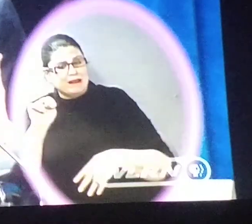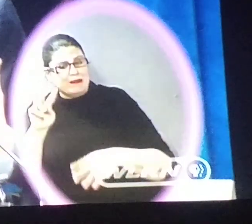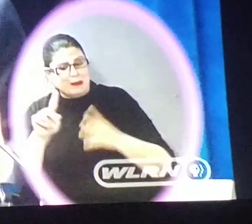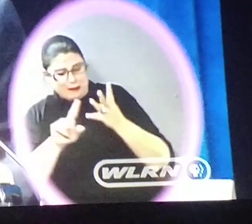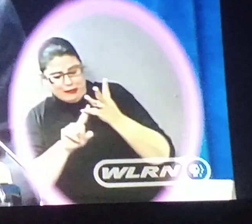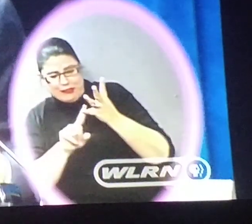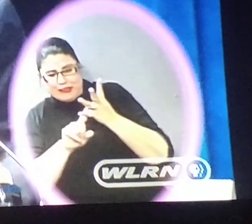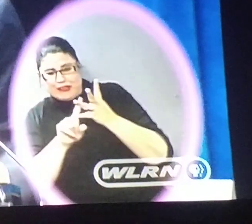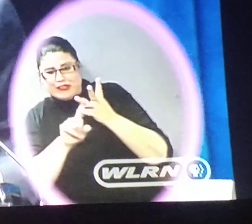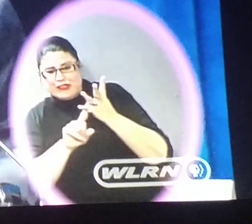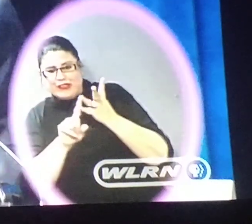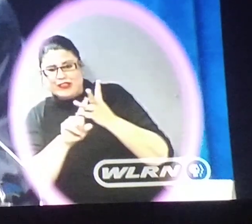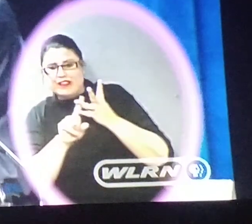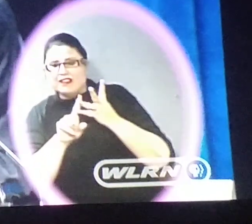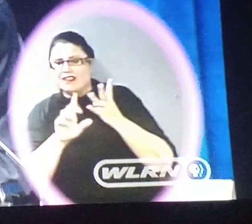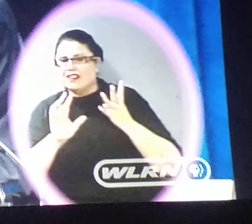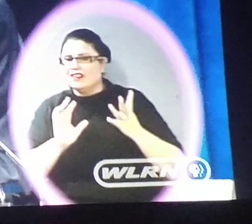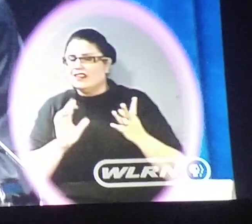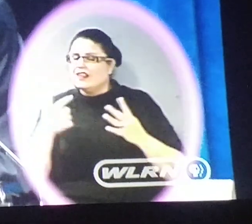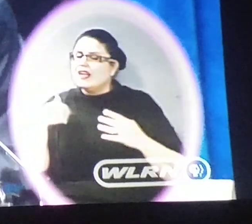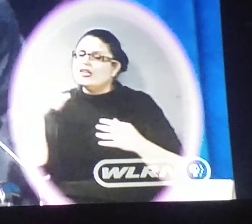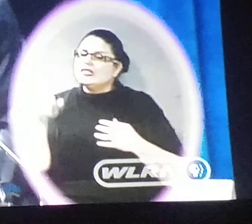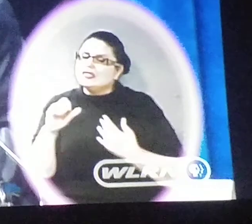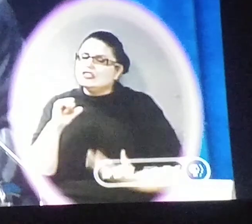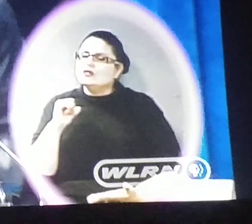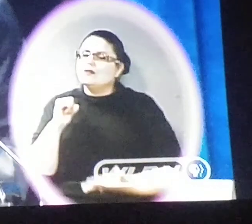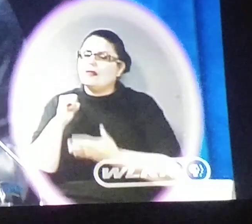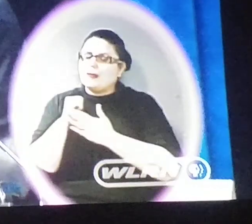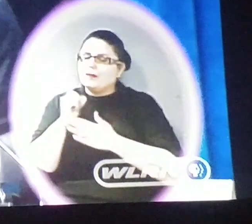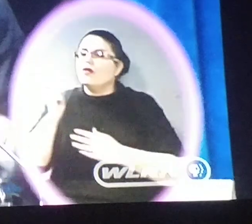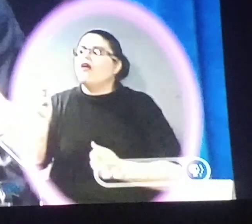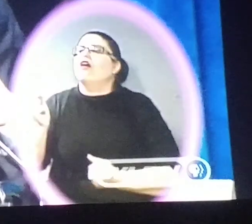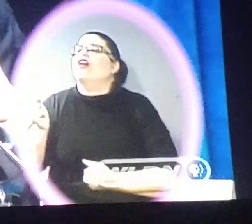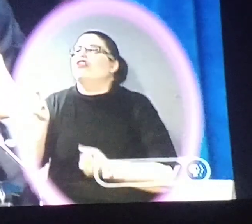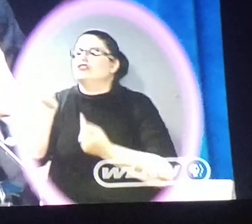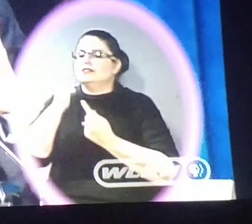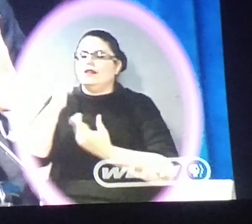I need help in understanding